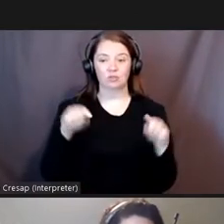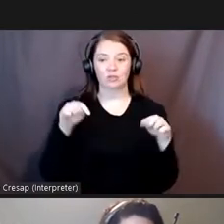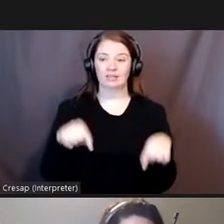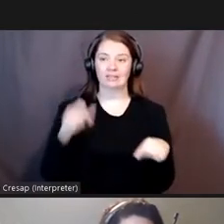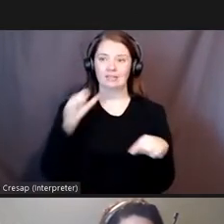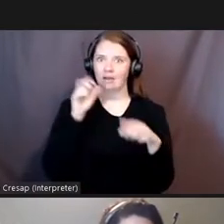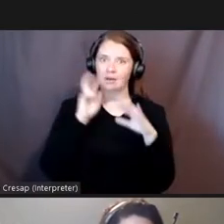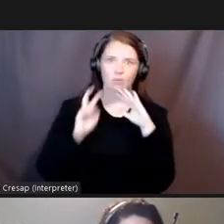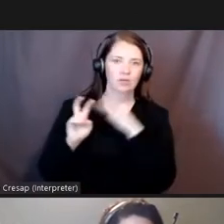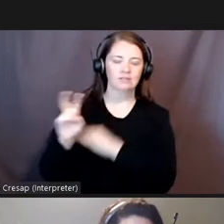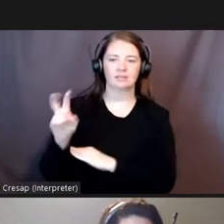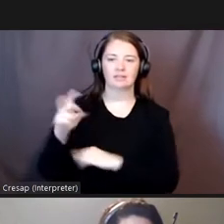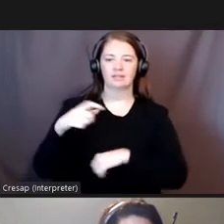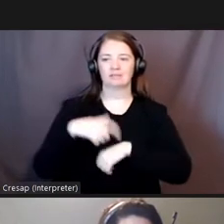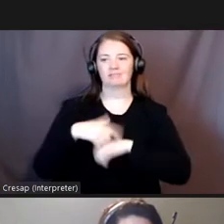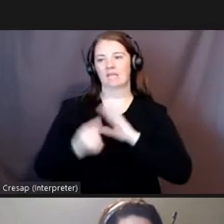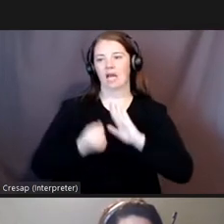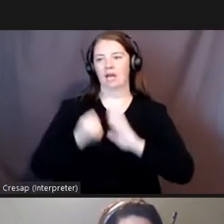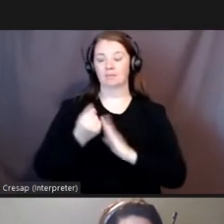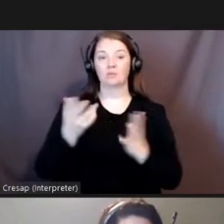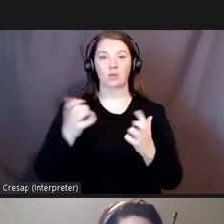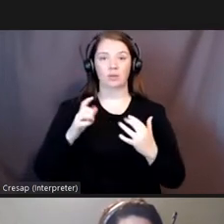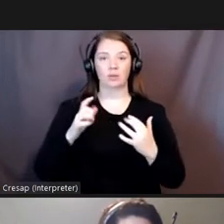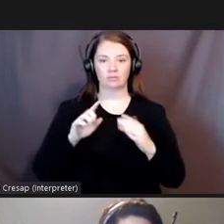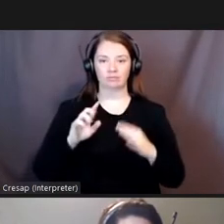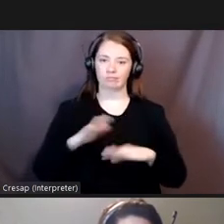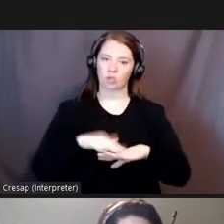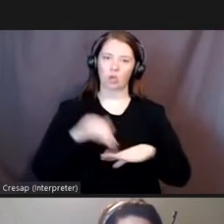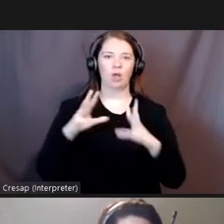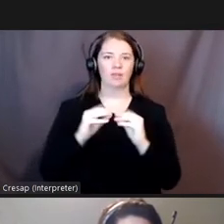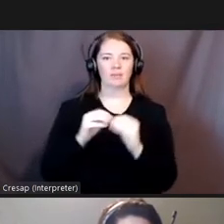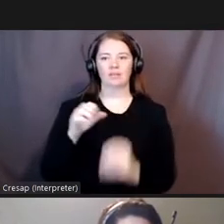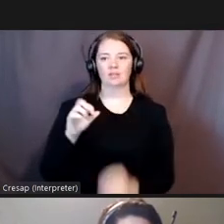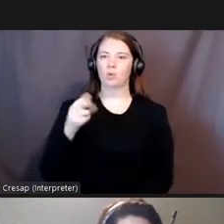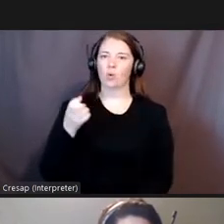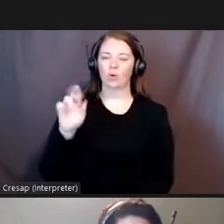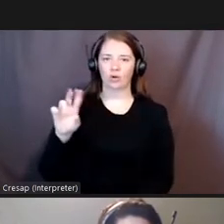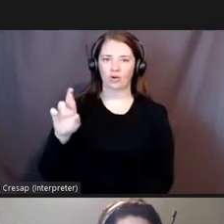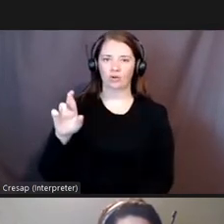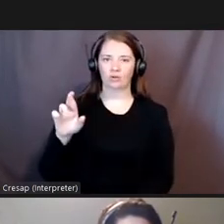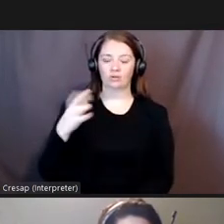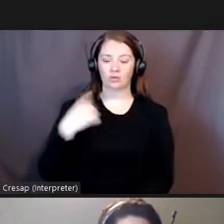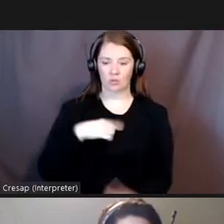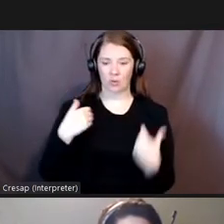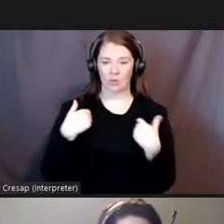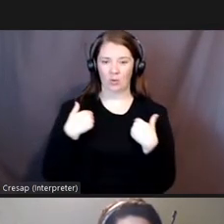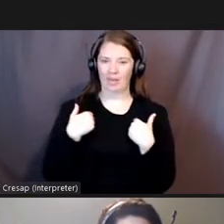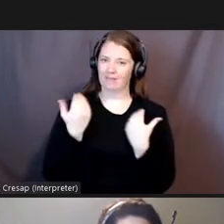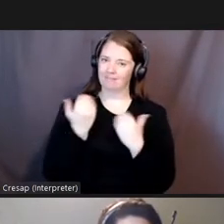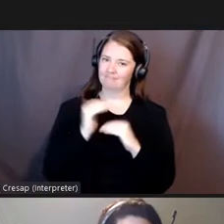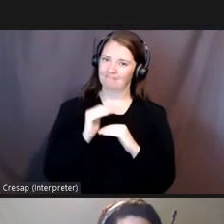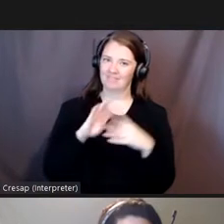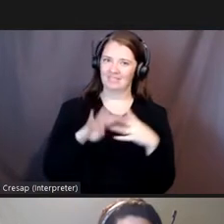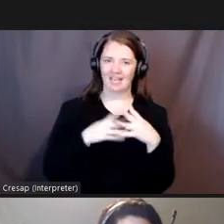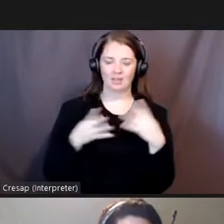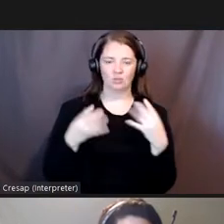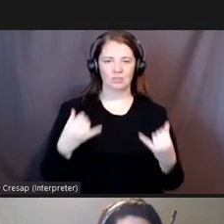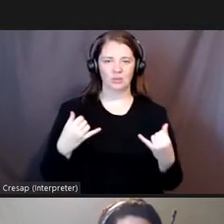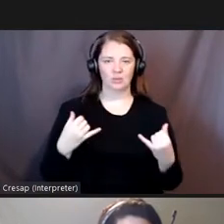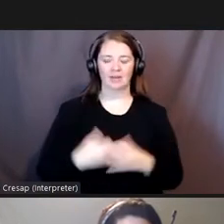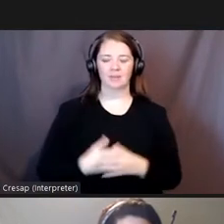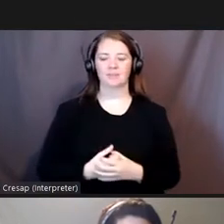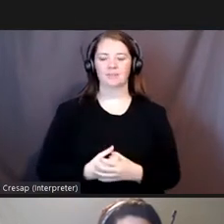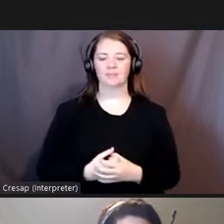So now I'd like to call the meeting into order. We have a tight schedule today. So in a few